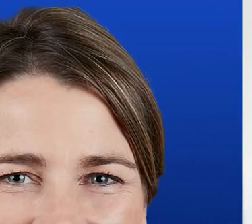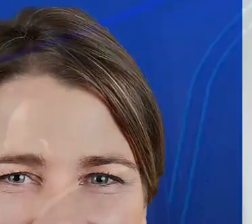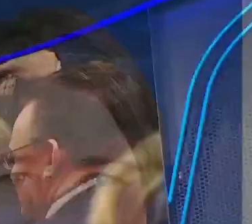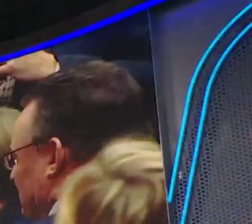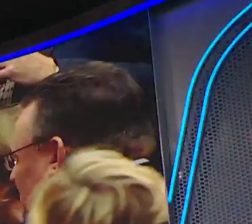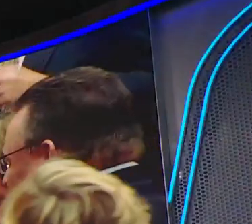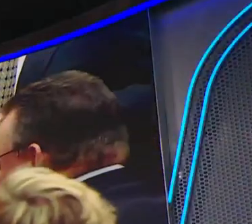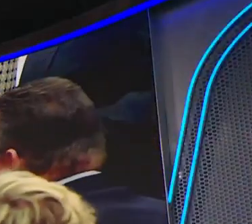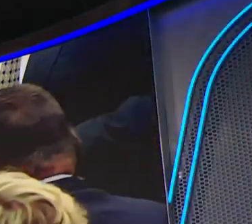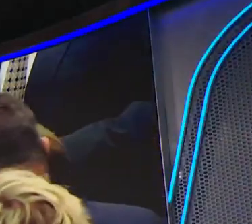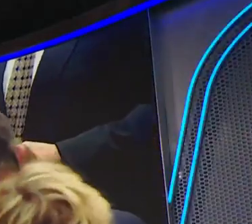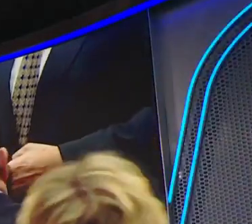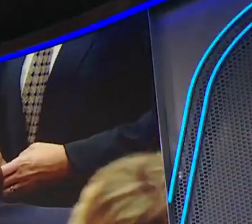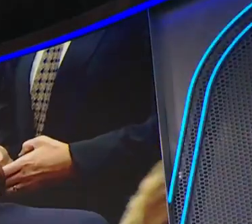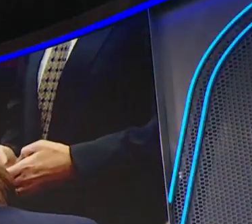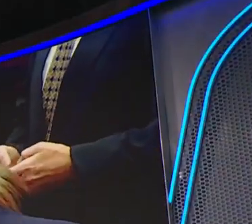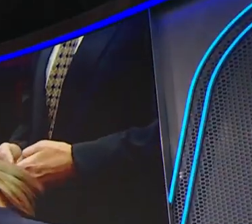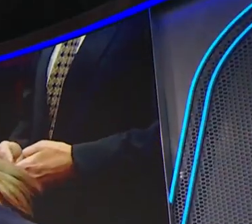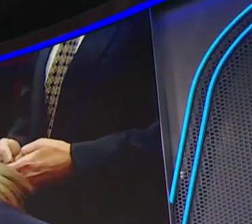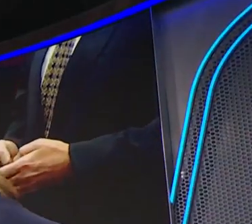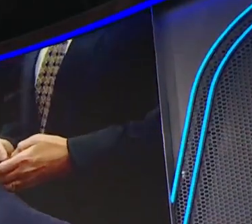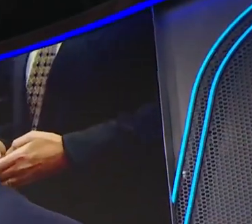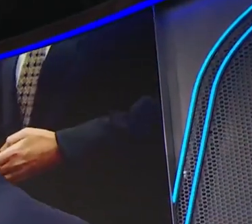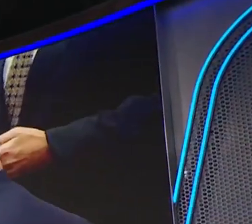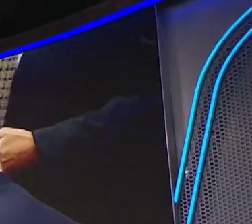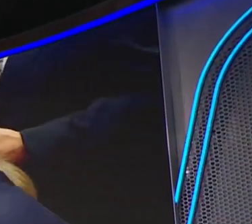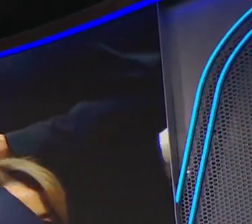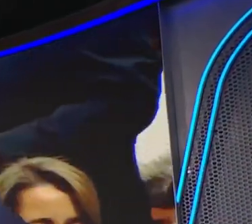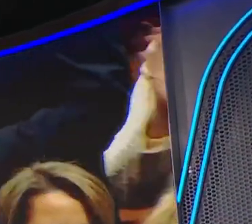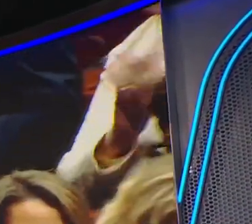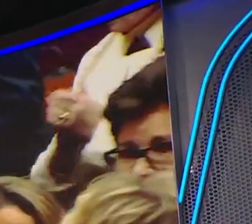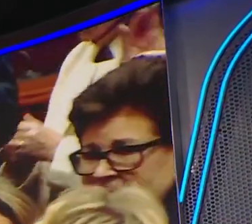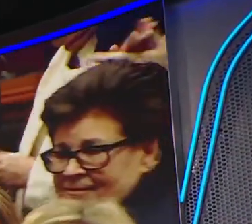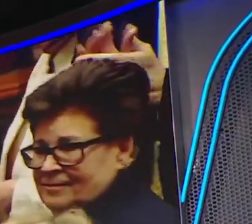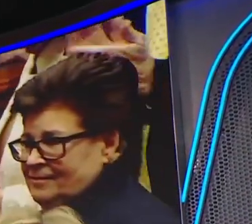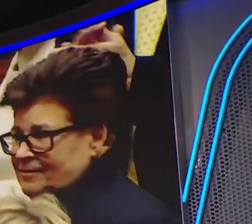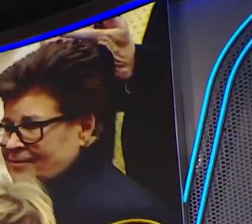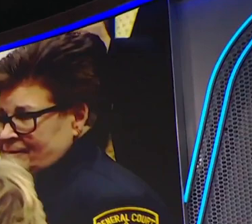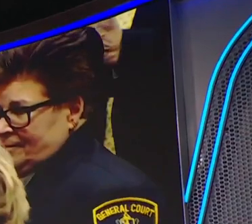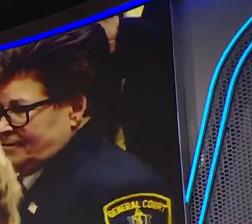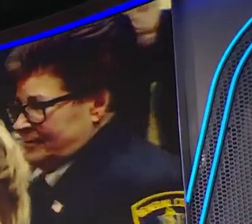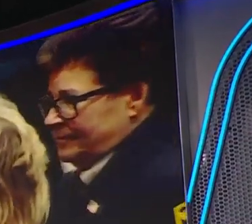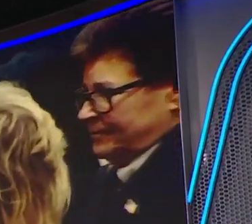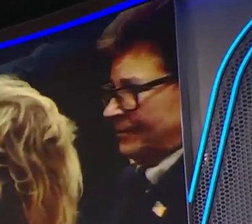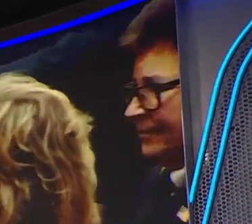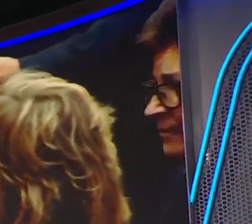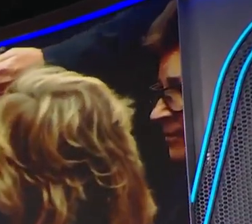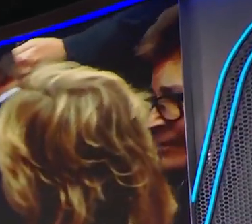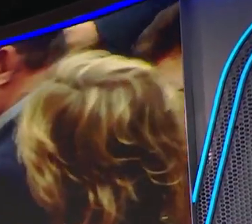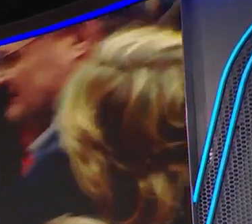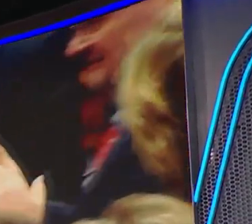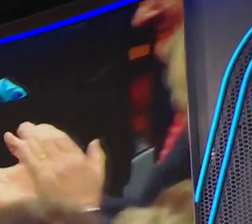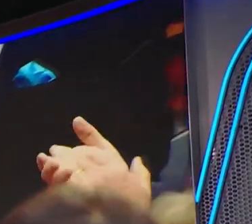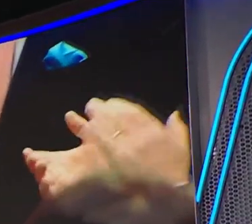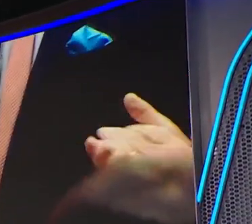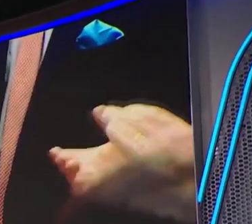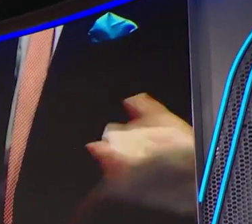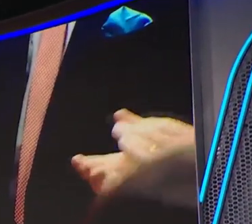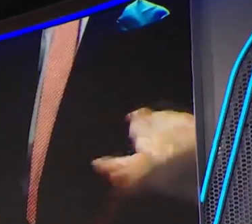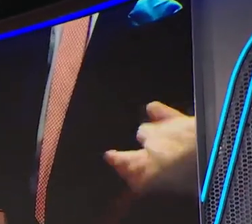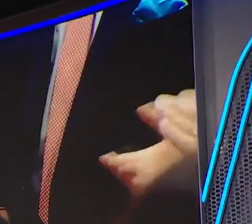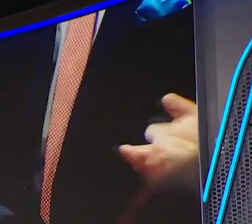Right now on NBC 10 Boston News at 7, the state of the Commonwealth. These are live images coming from the State House in Boston, and that is